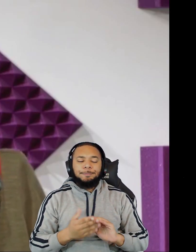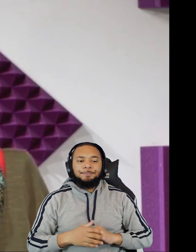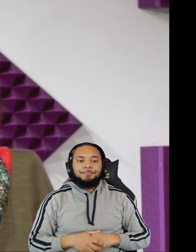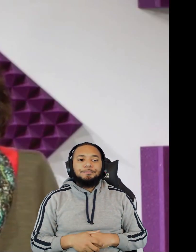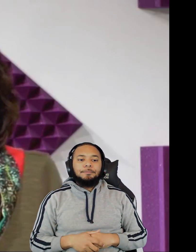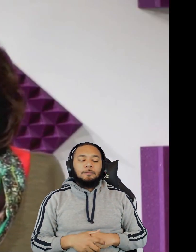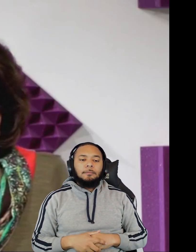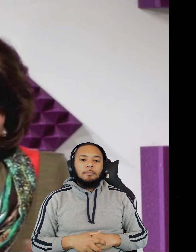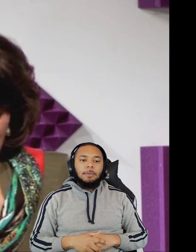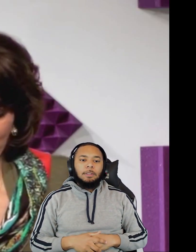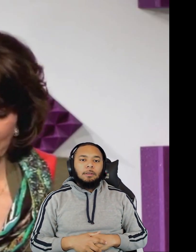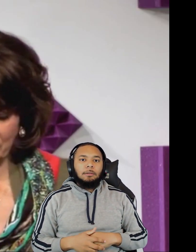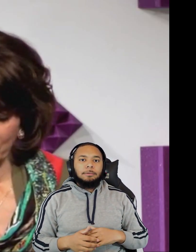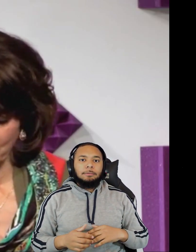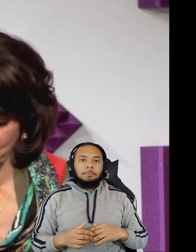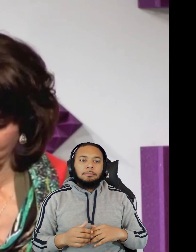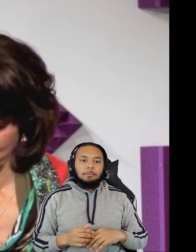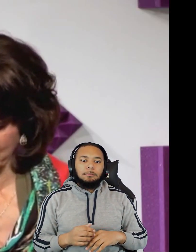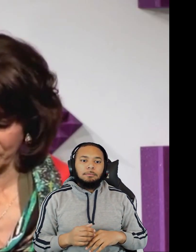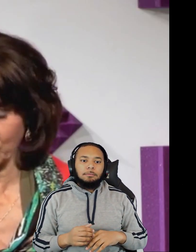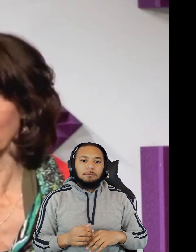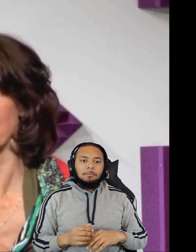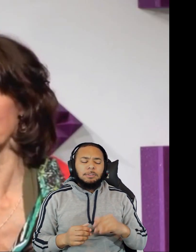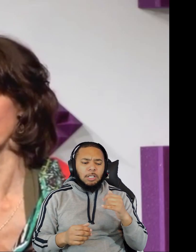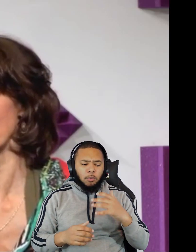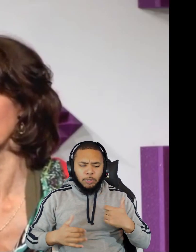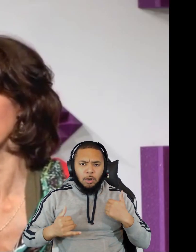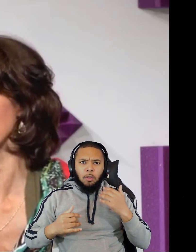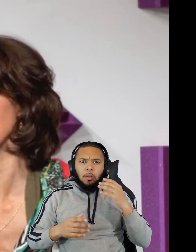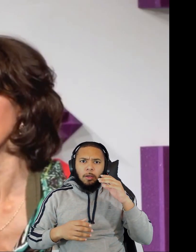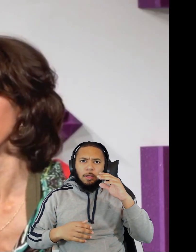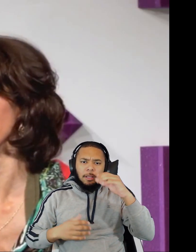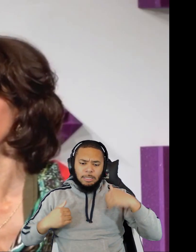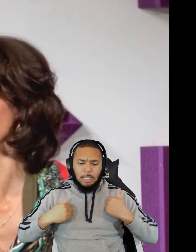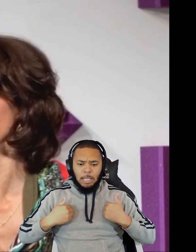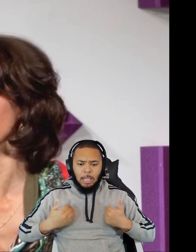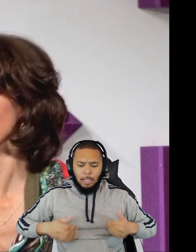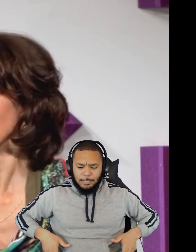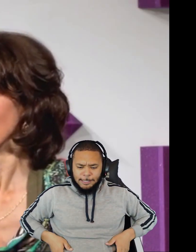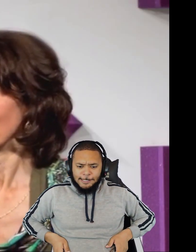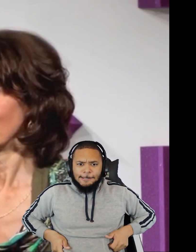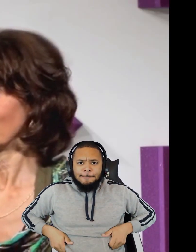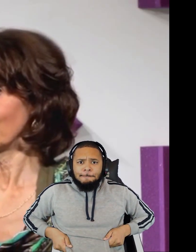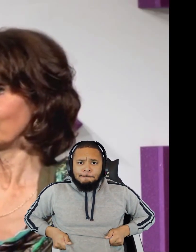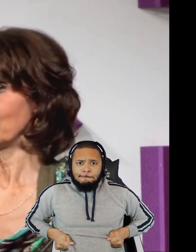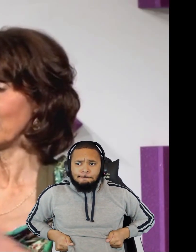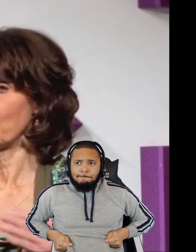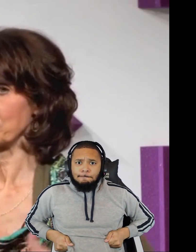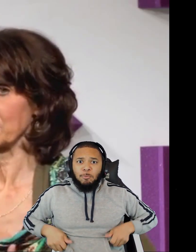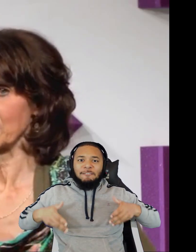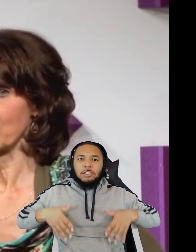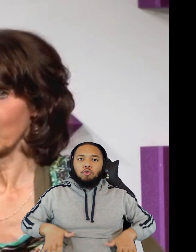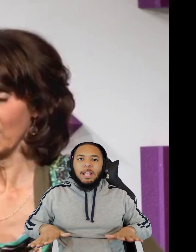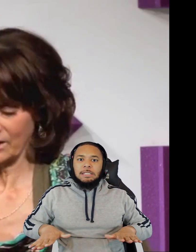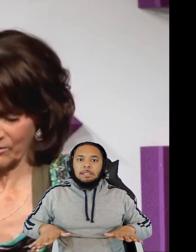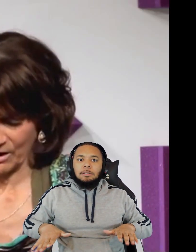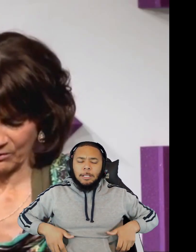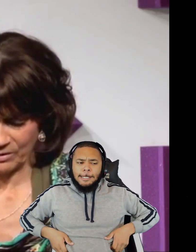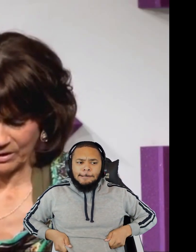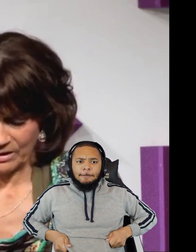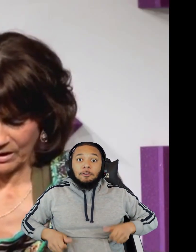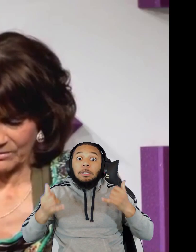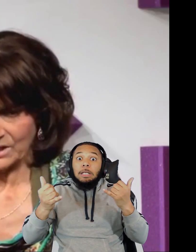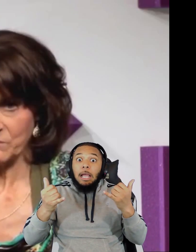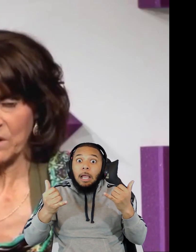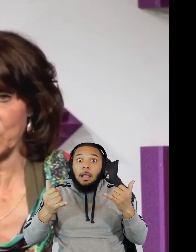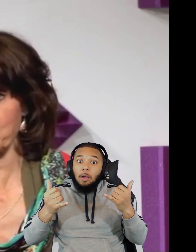We hear this little line here, his fingers were gripped in a fold of his dress. This is the little babe. Okay, we have almost a time bracket here